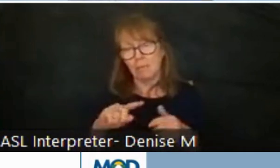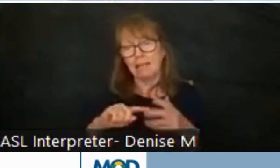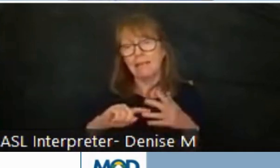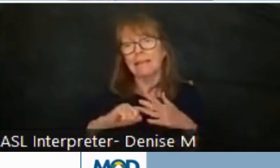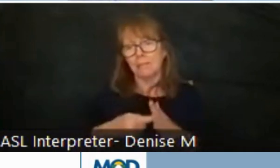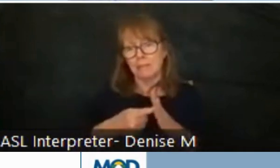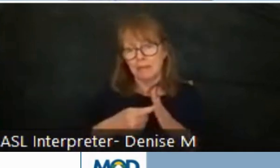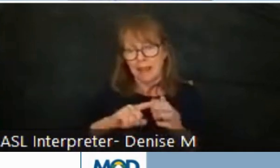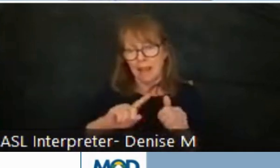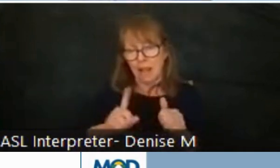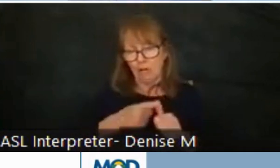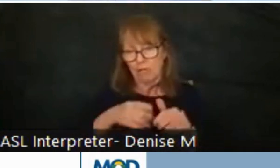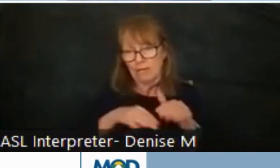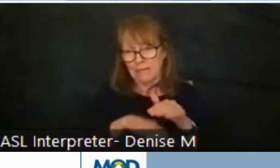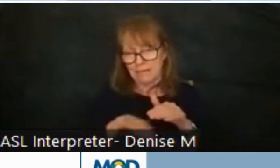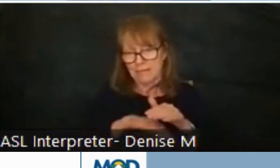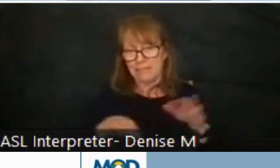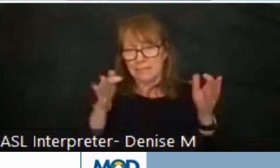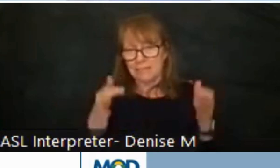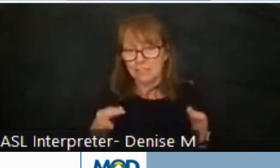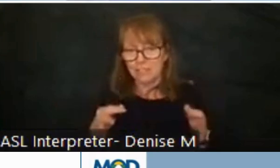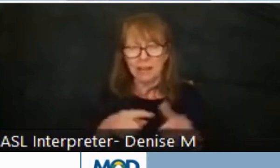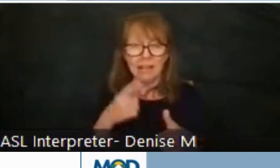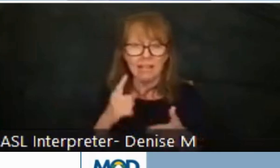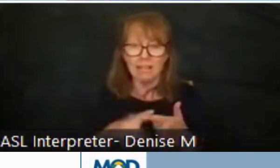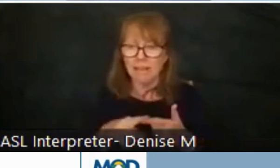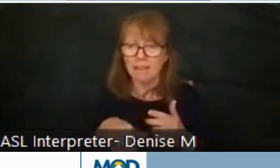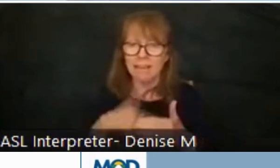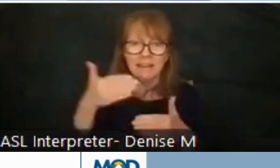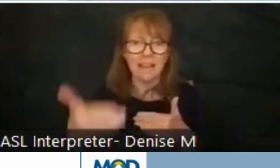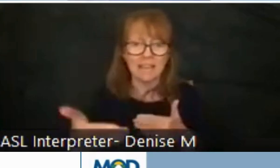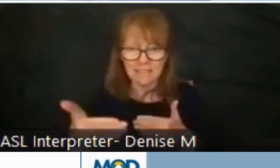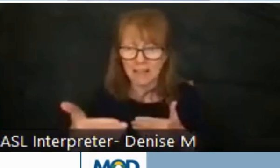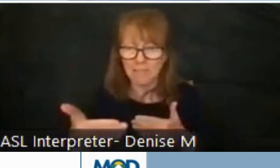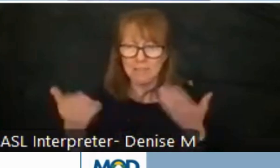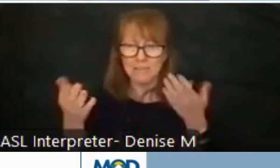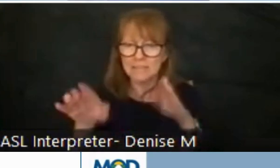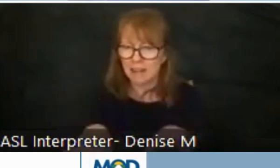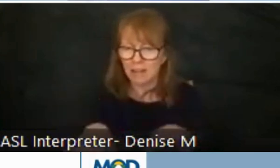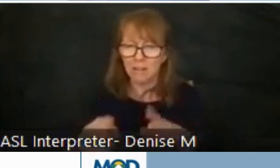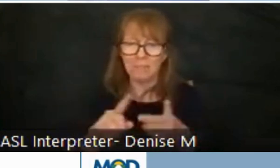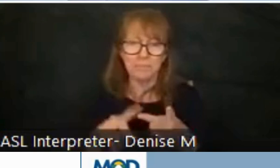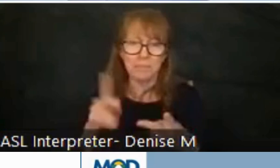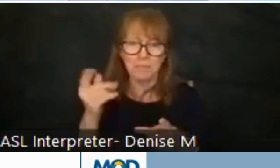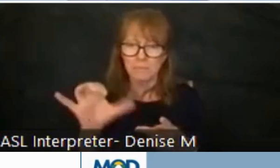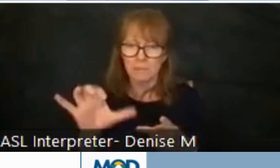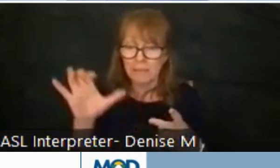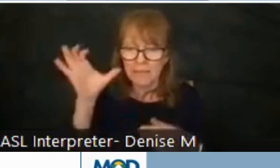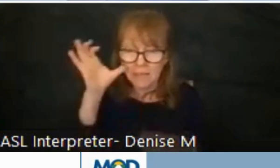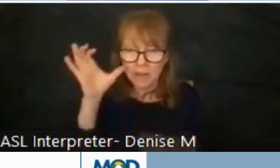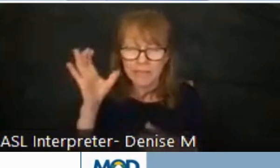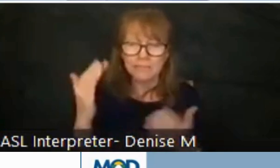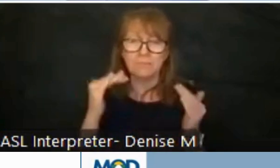next steps could include settling the case, or going to a public hearing or court.